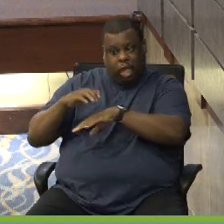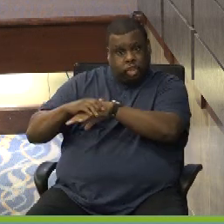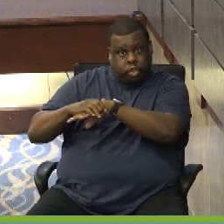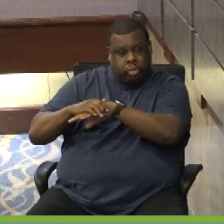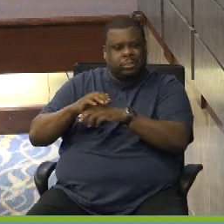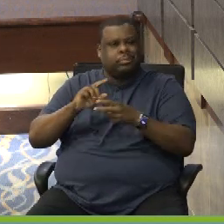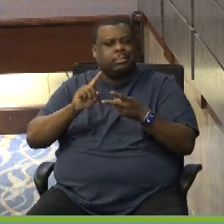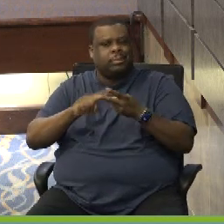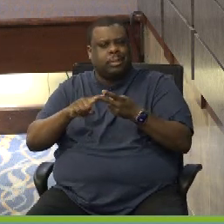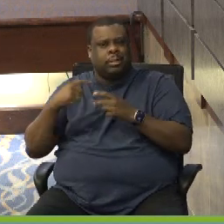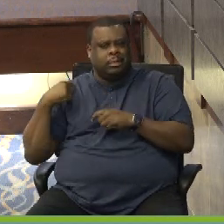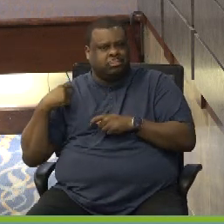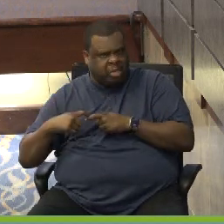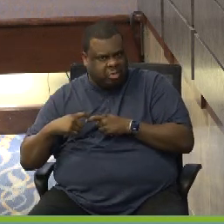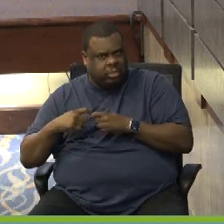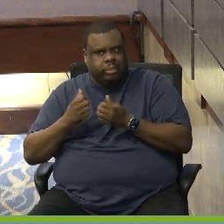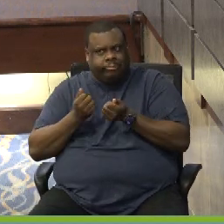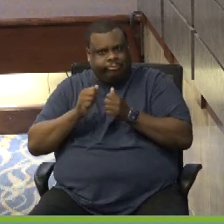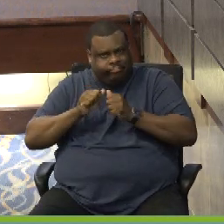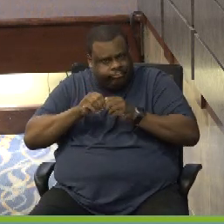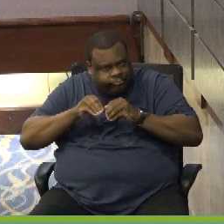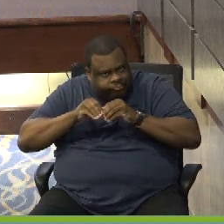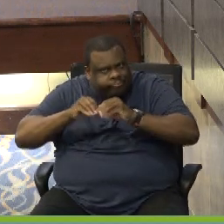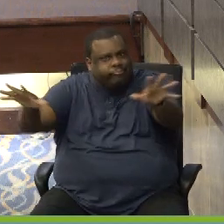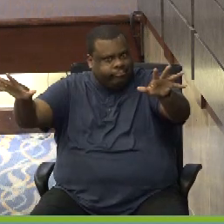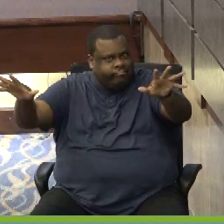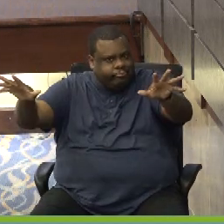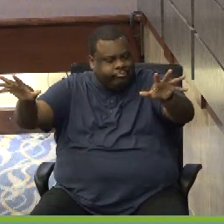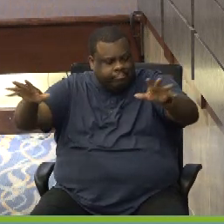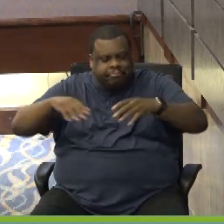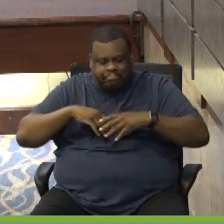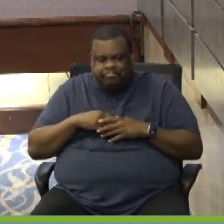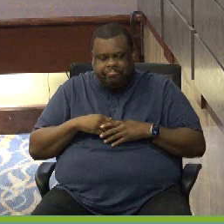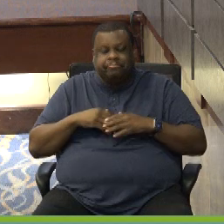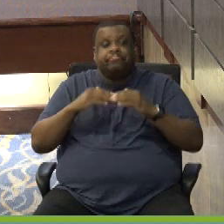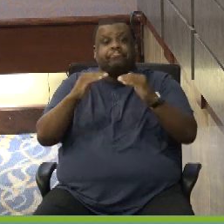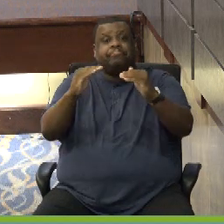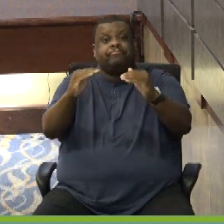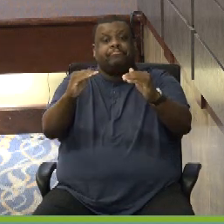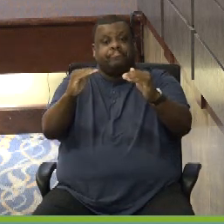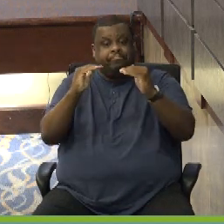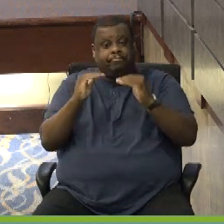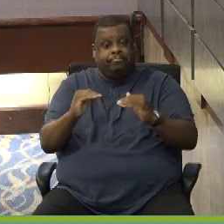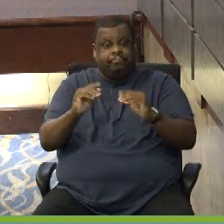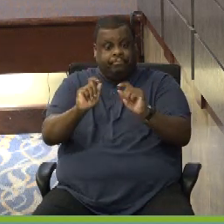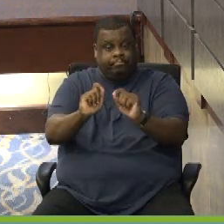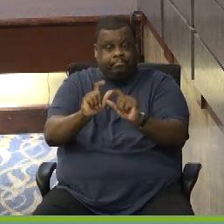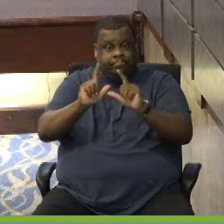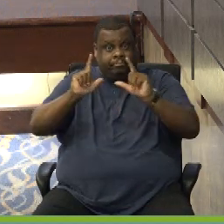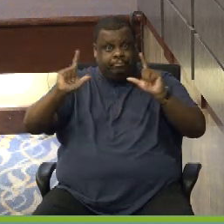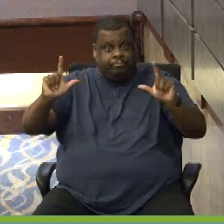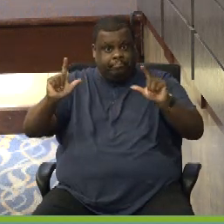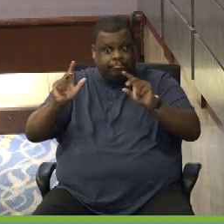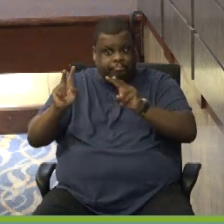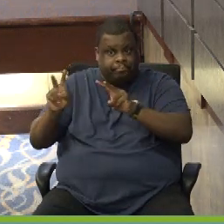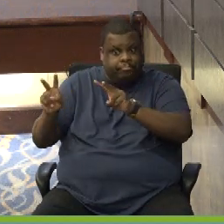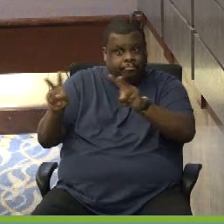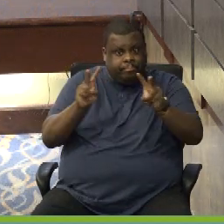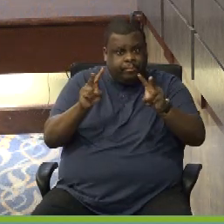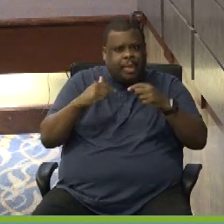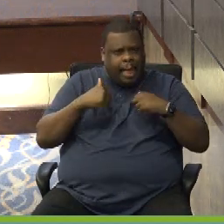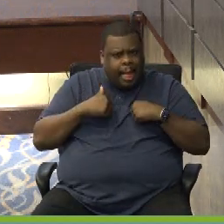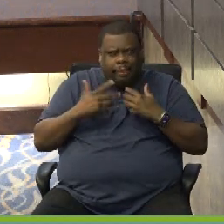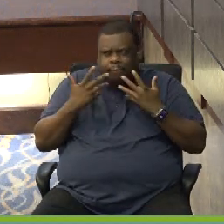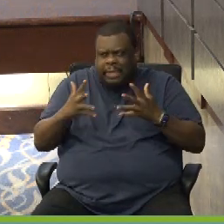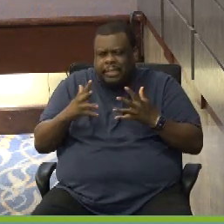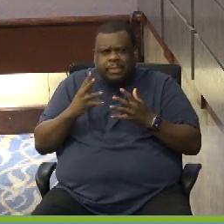responses there. And so, and I apologize, the next slide kind of gives you a map of really the breadth of all of the places that we